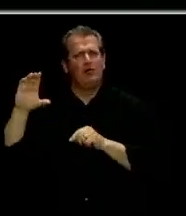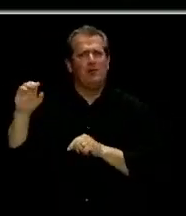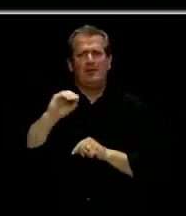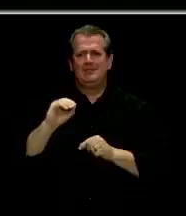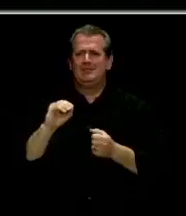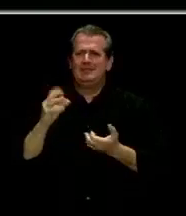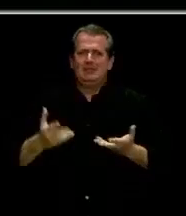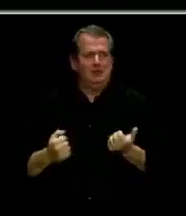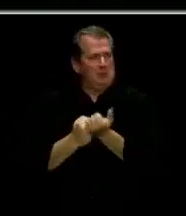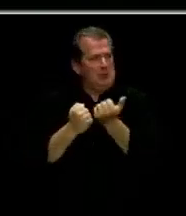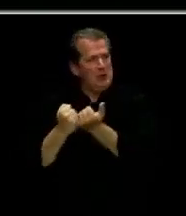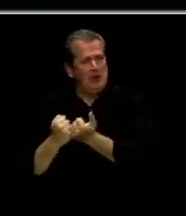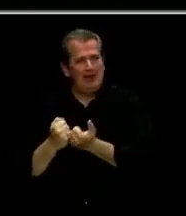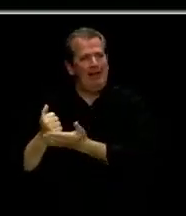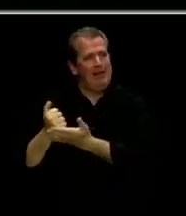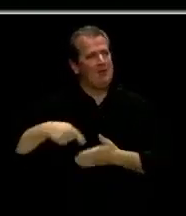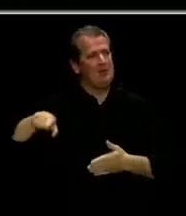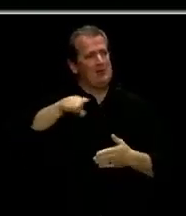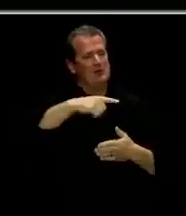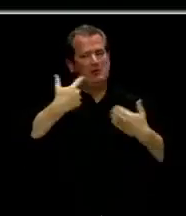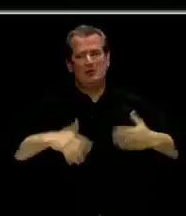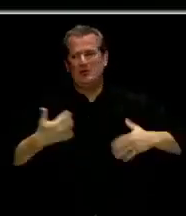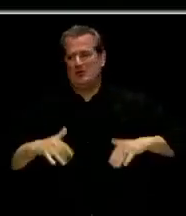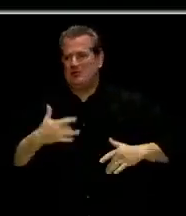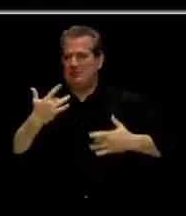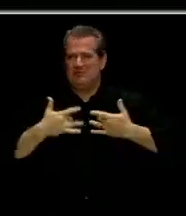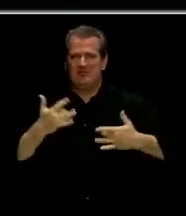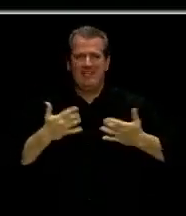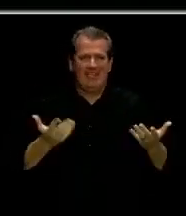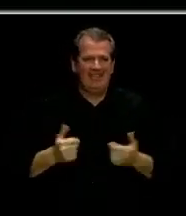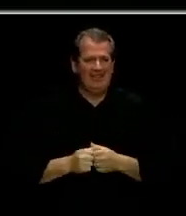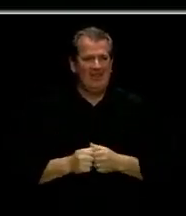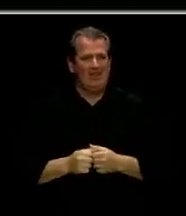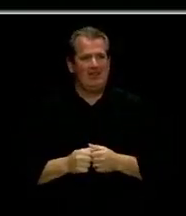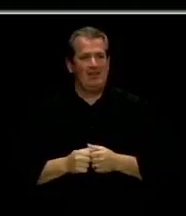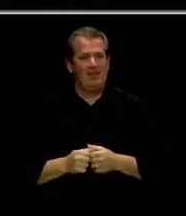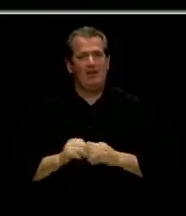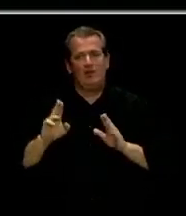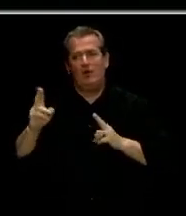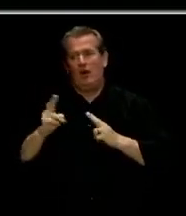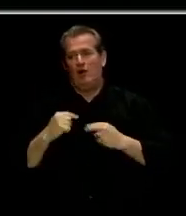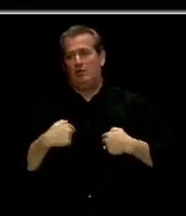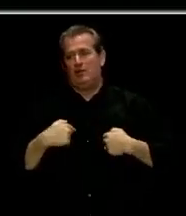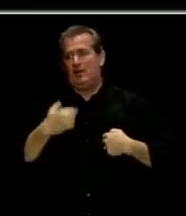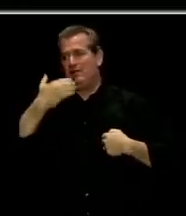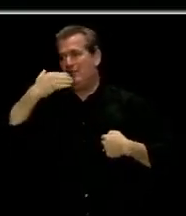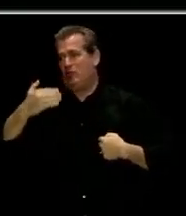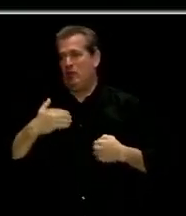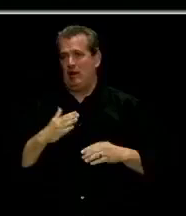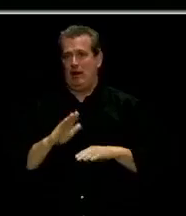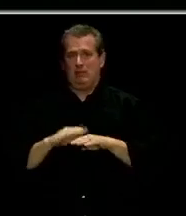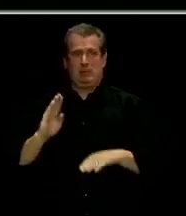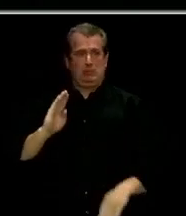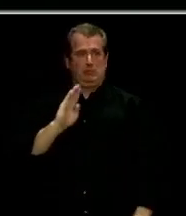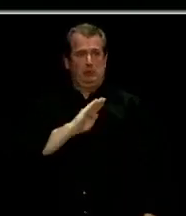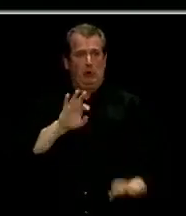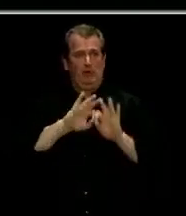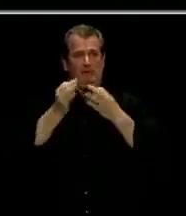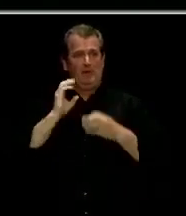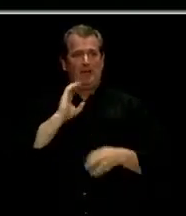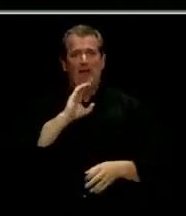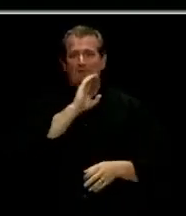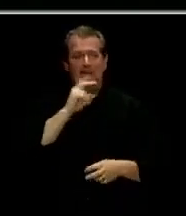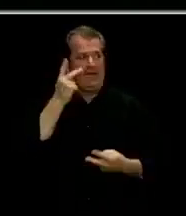here sharing all the exciting things they have going on. It's an honor to be on the board of Family Cafe and to